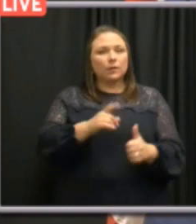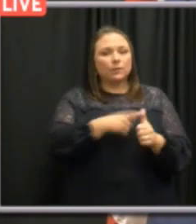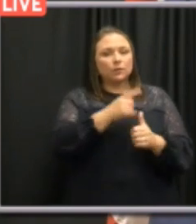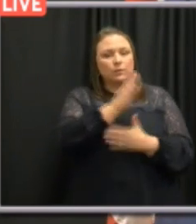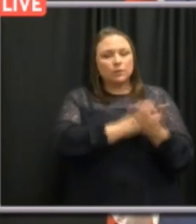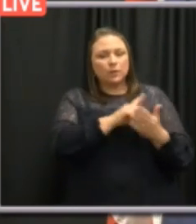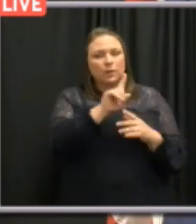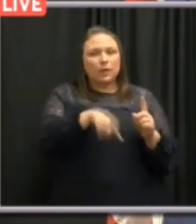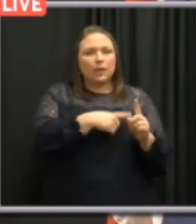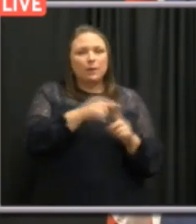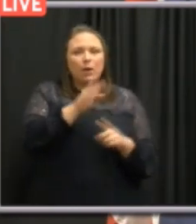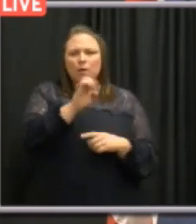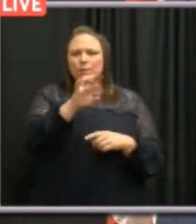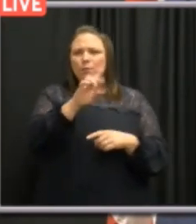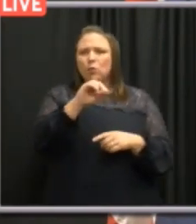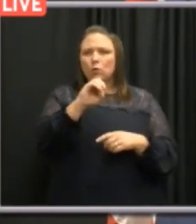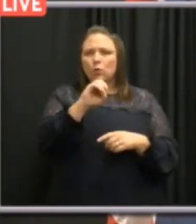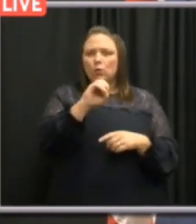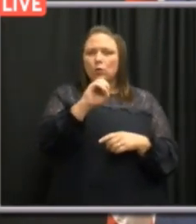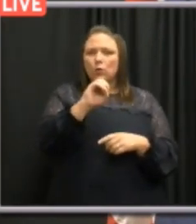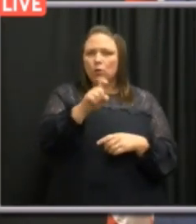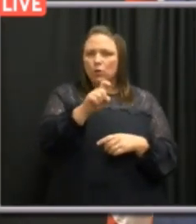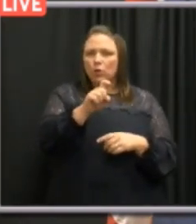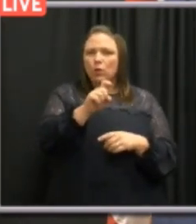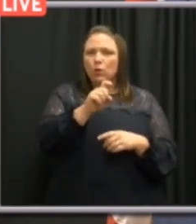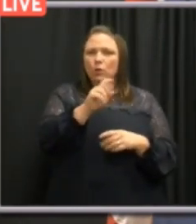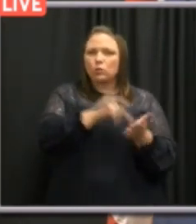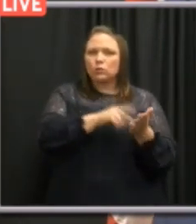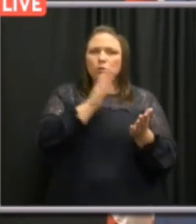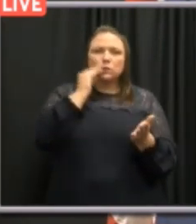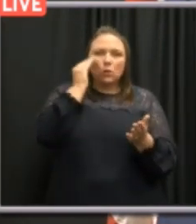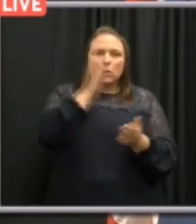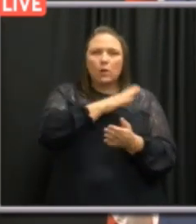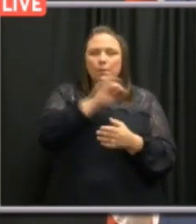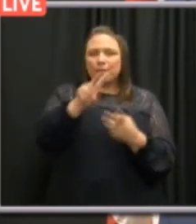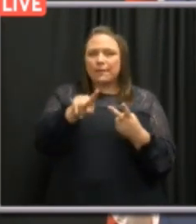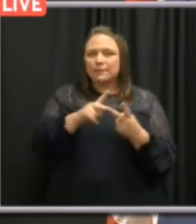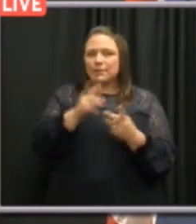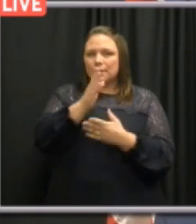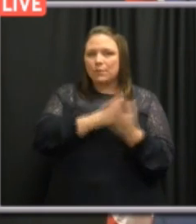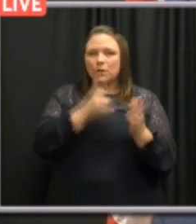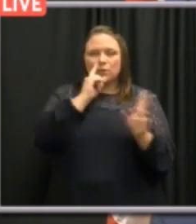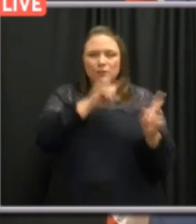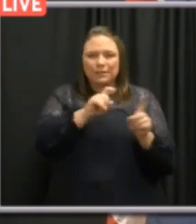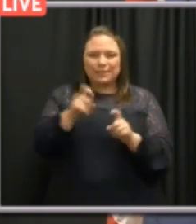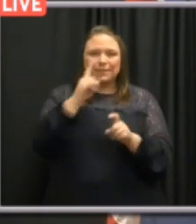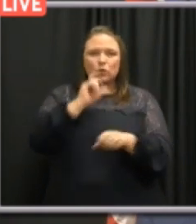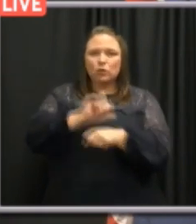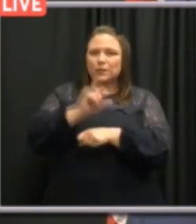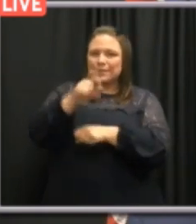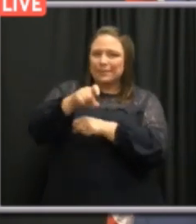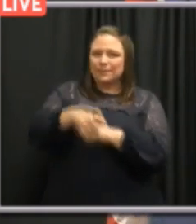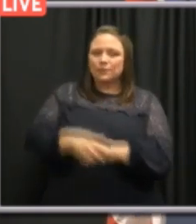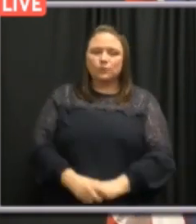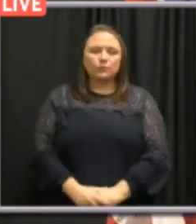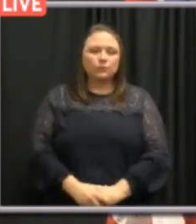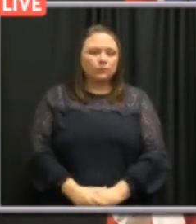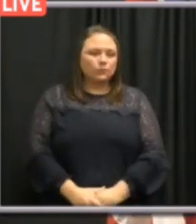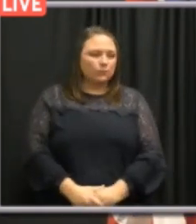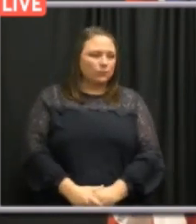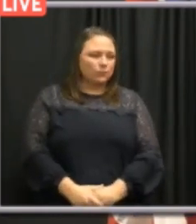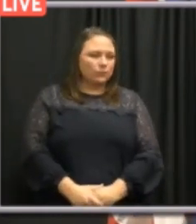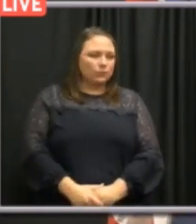the Bordeaux facility. The second question was about testing for essential workers